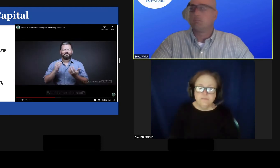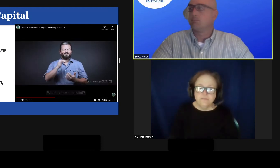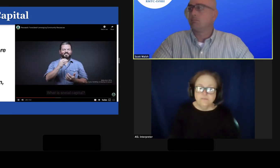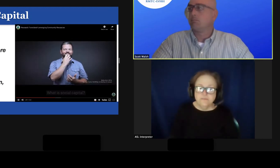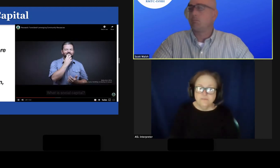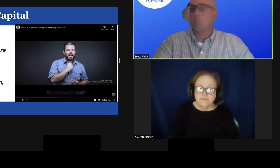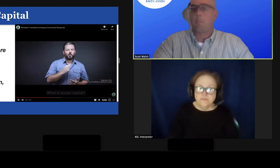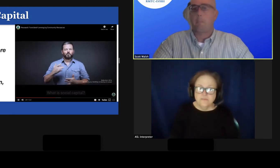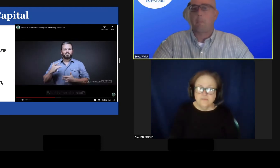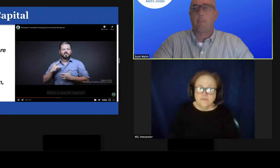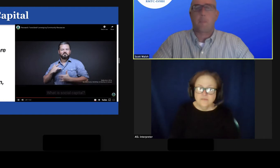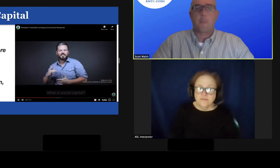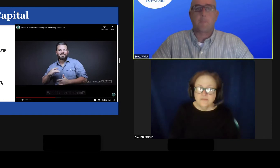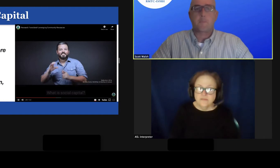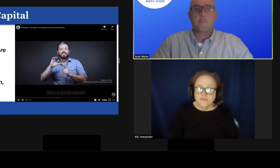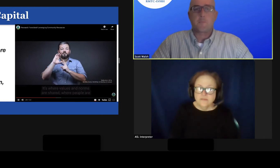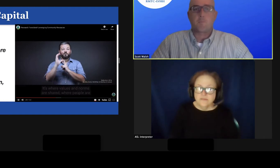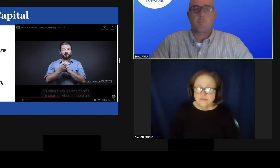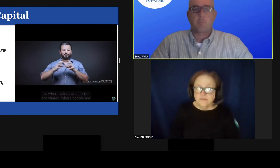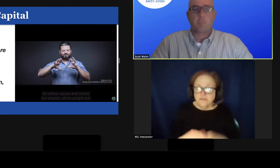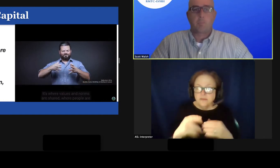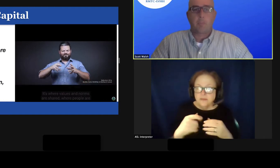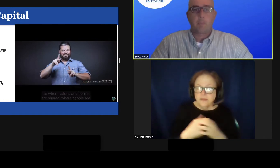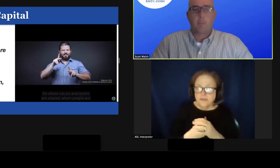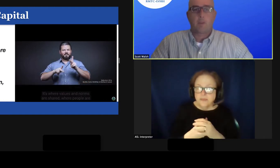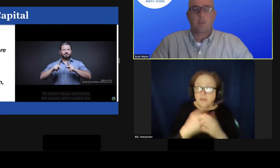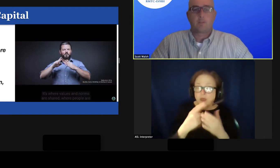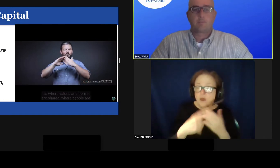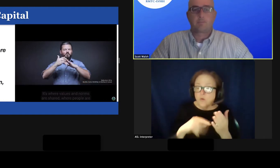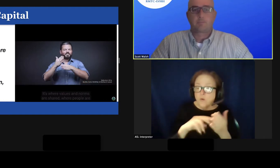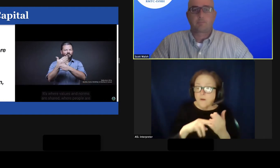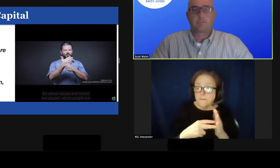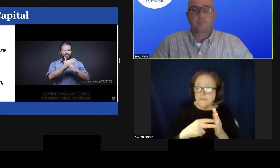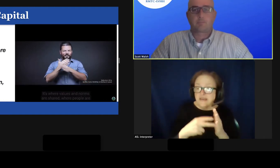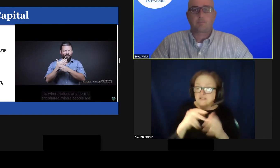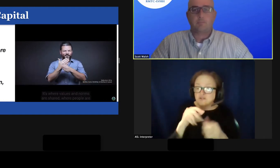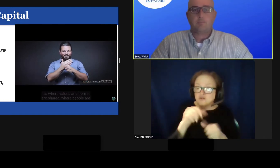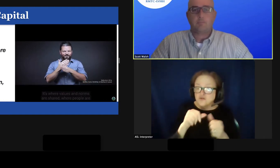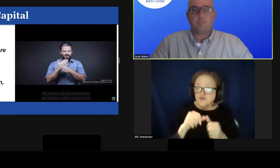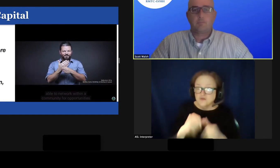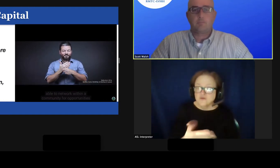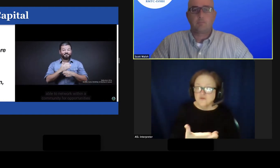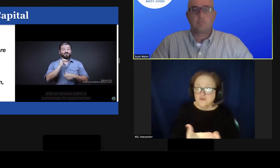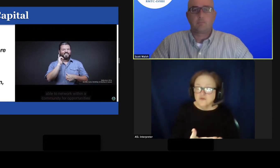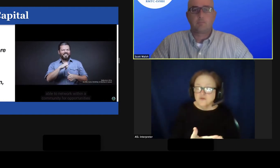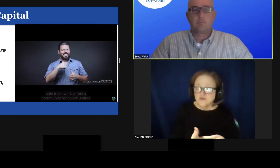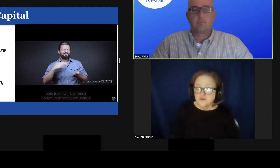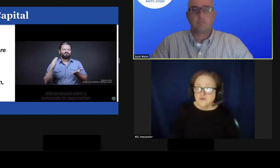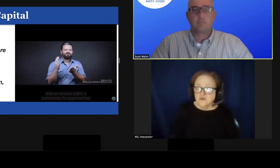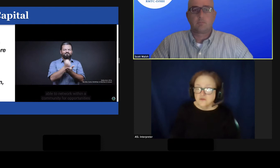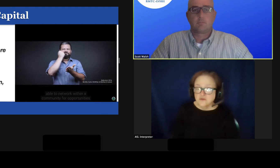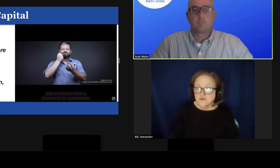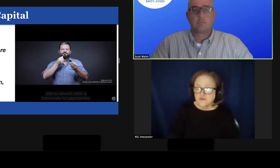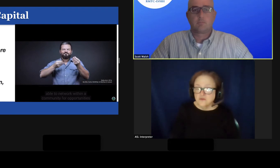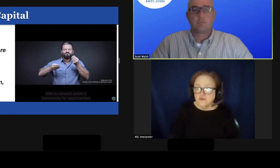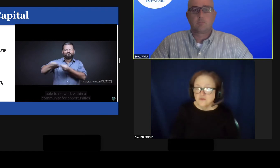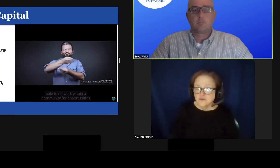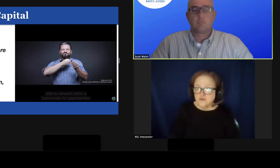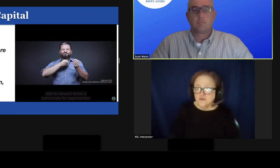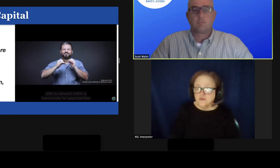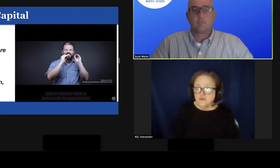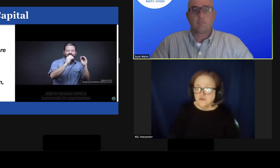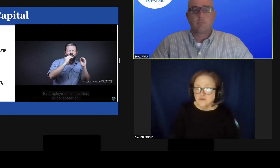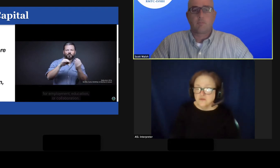What is social capital? It's where values and norms are shared, where people are able to network within a community